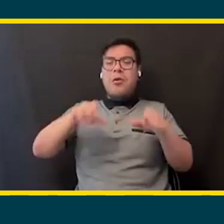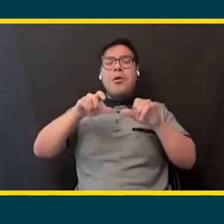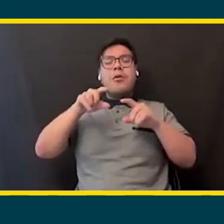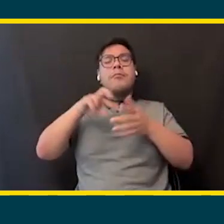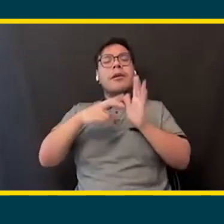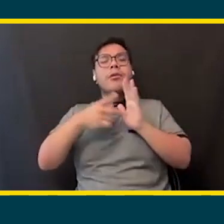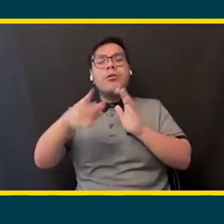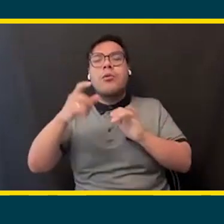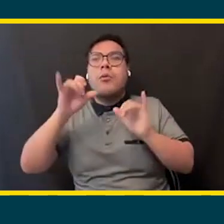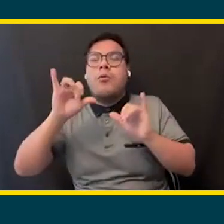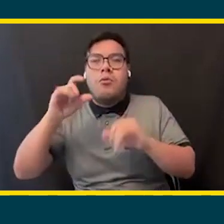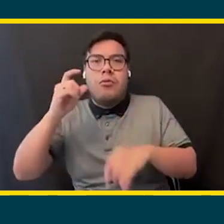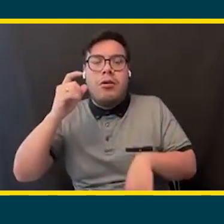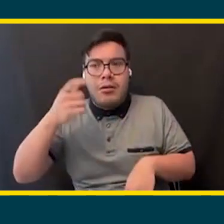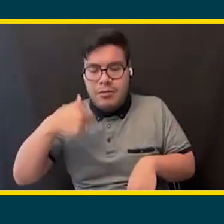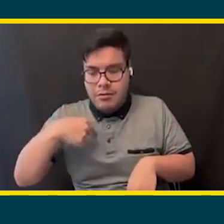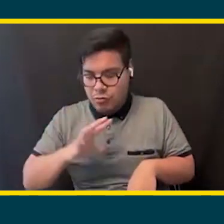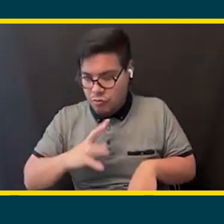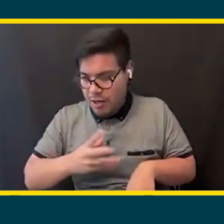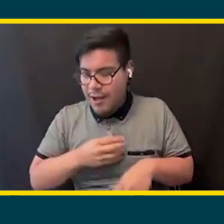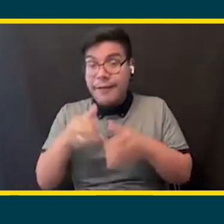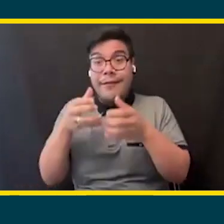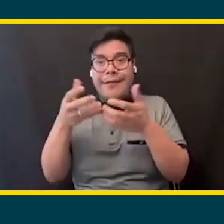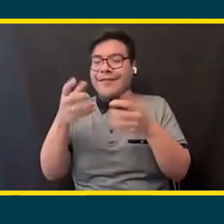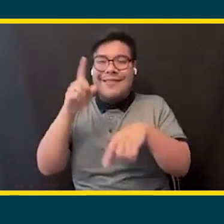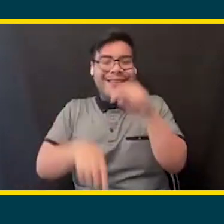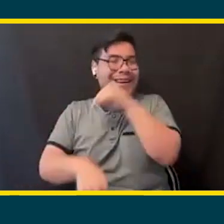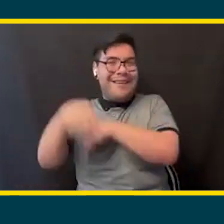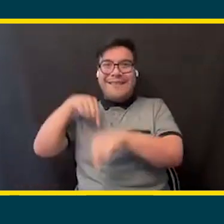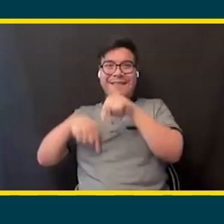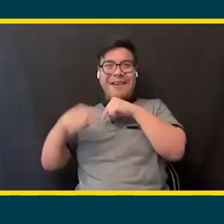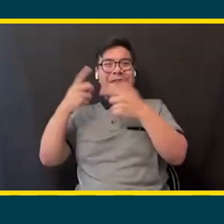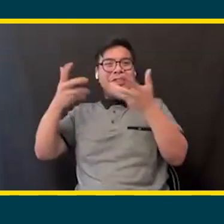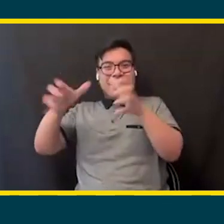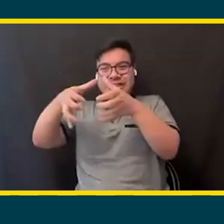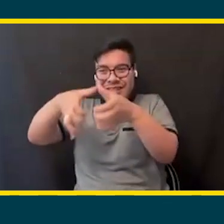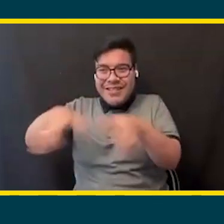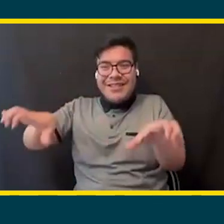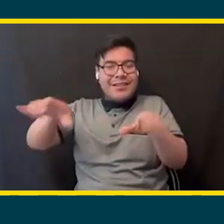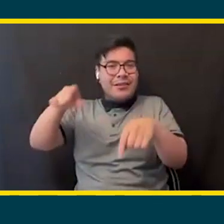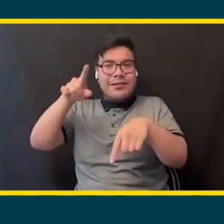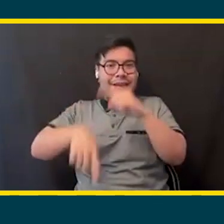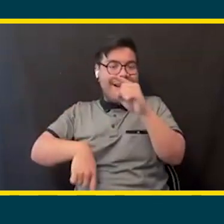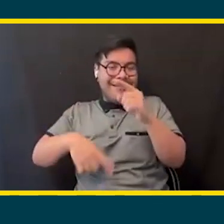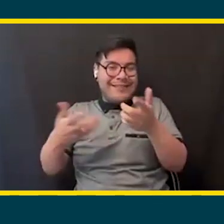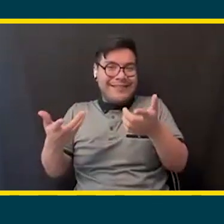non-conforming, you can't go back from that moment, because it's like this resonates so much. You can't go back from